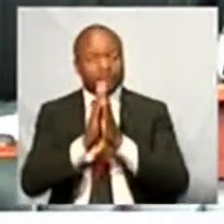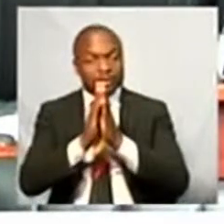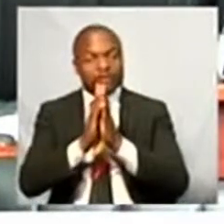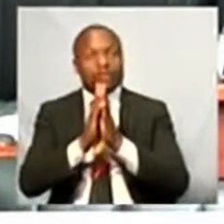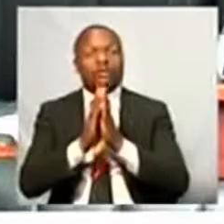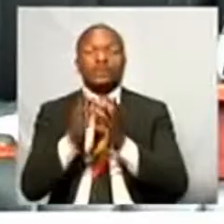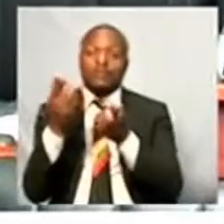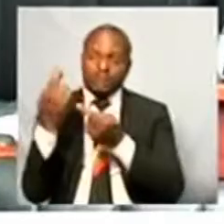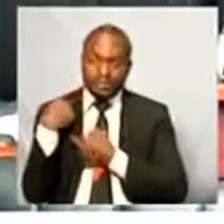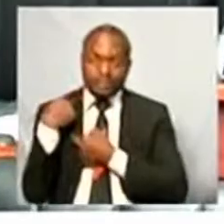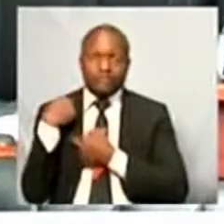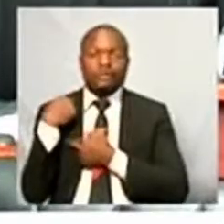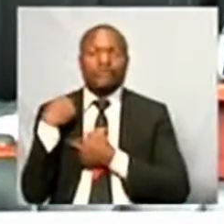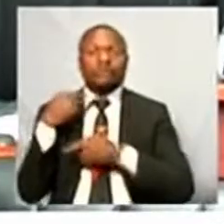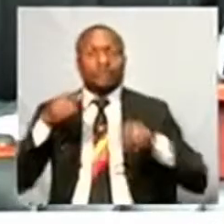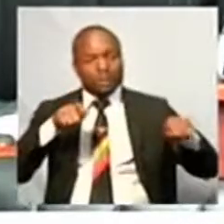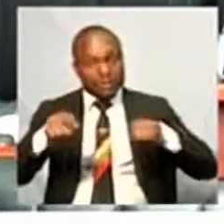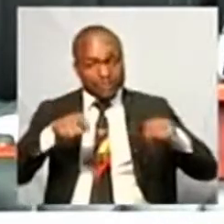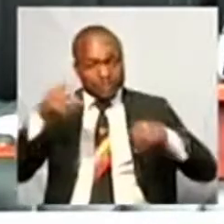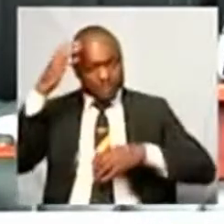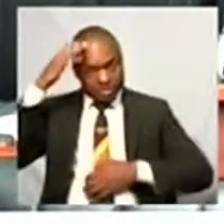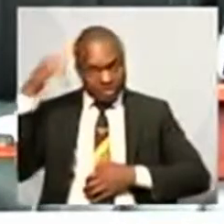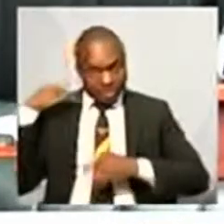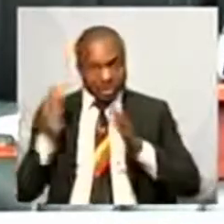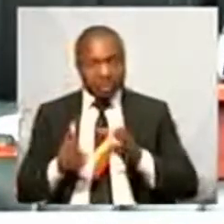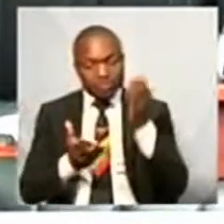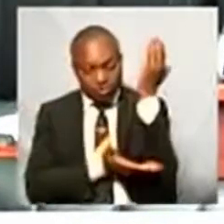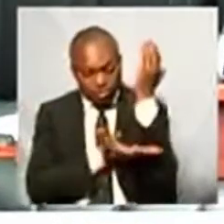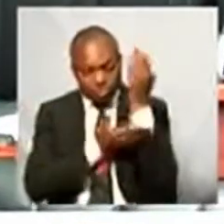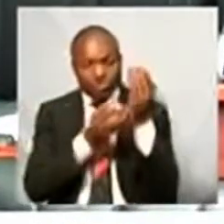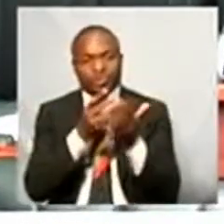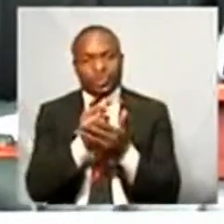relevant controlling officers to enhance revenue collection,